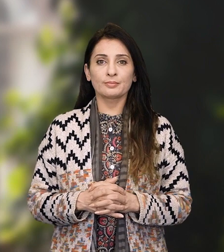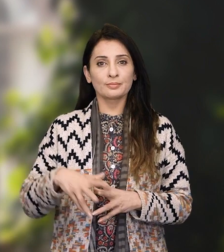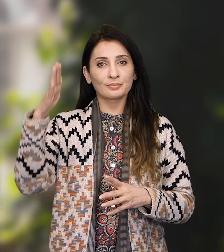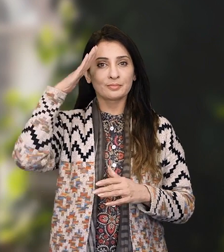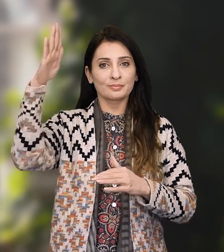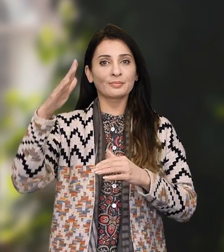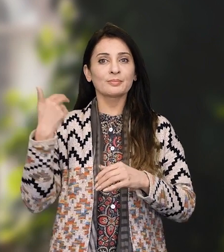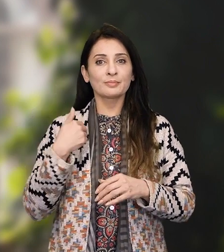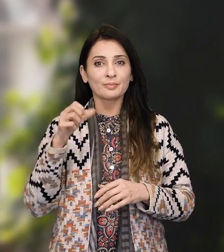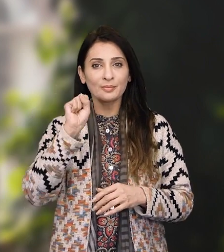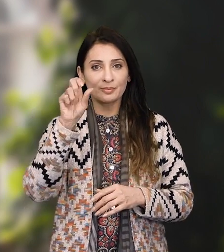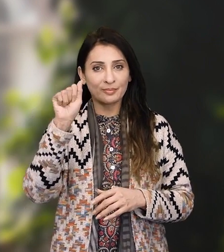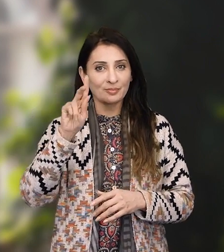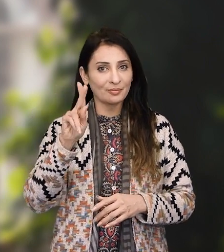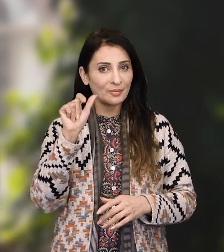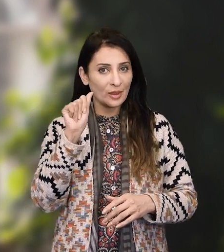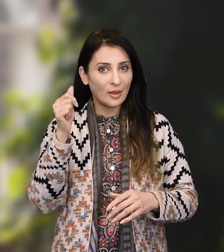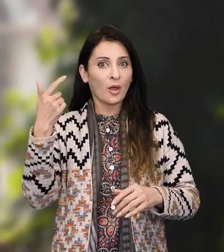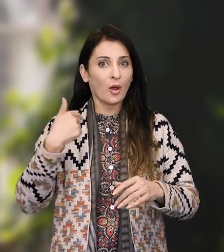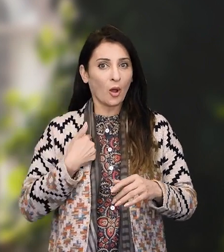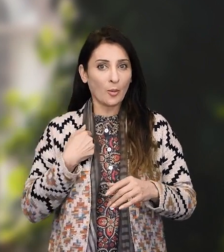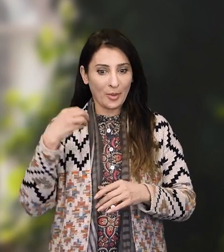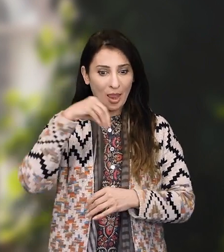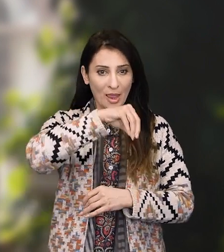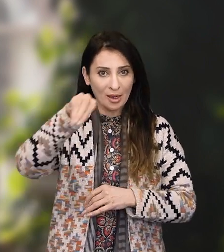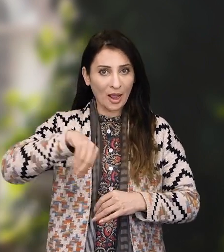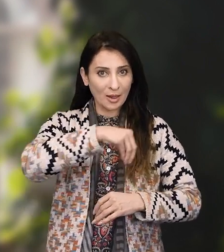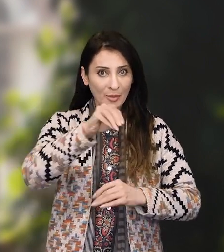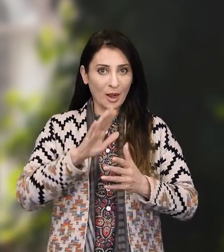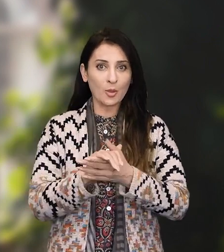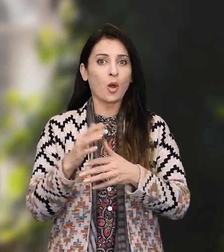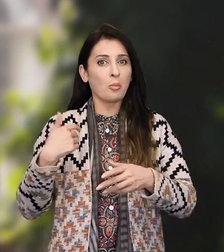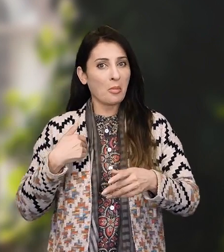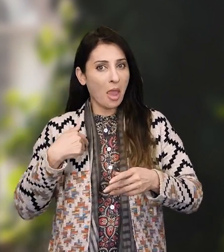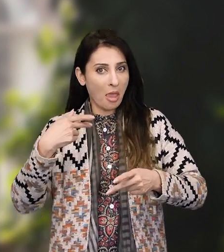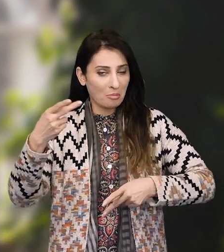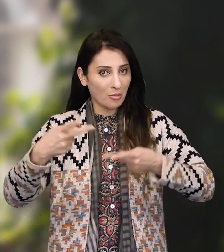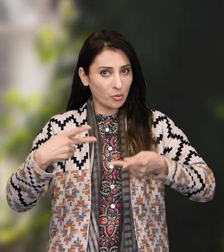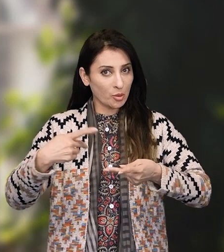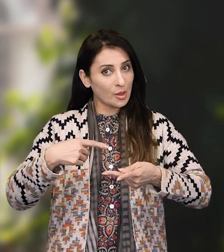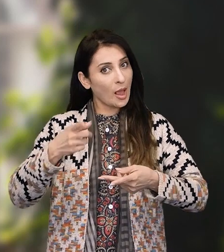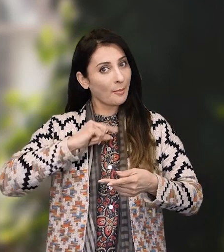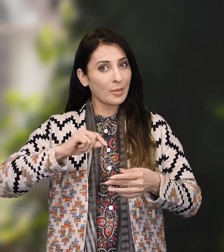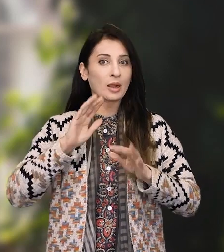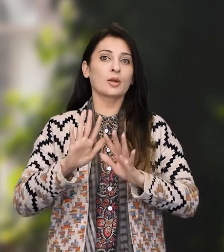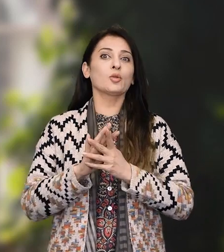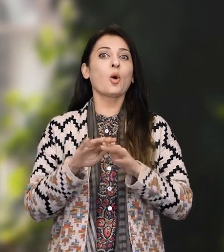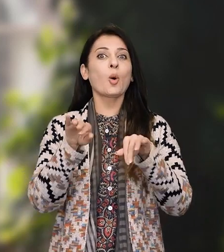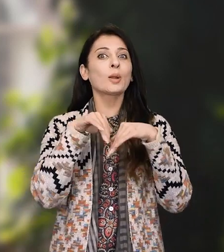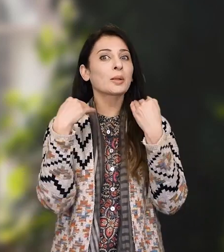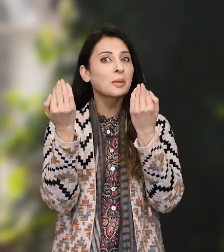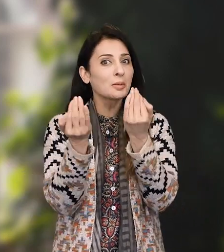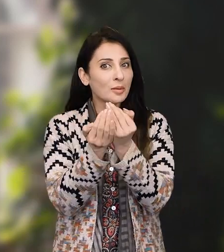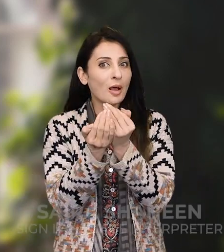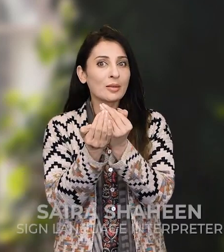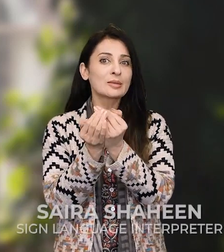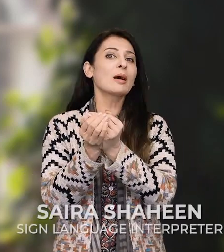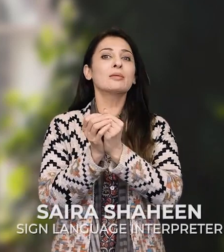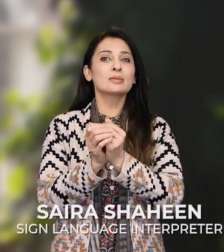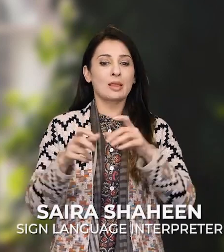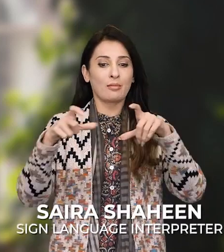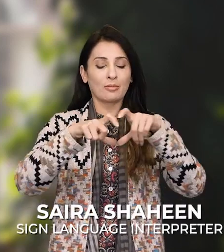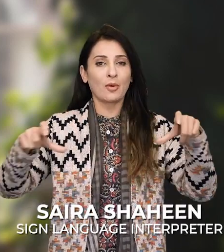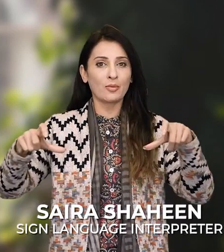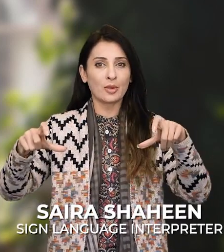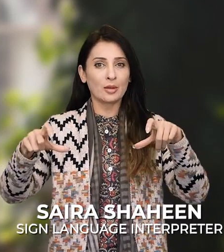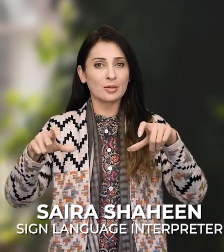Assalamu alaikum, my name is Khalid. I'm a chef, I'm an entrepreneur and an international culinary consultant.